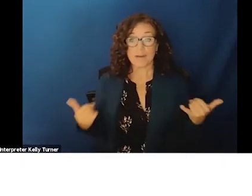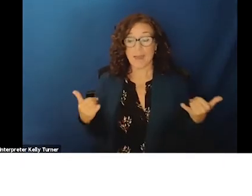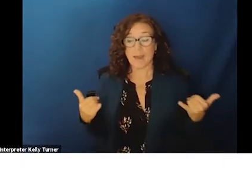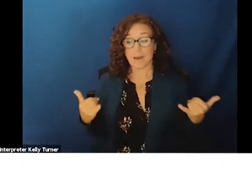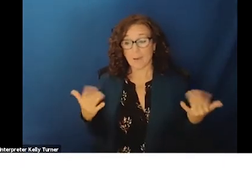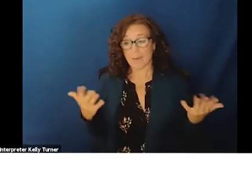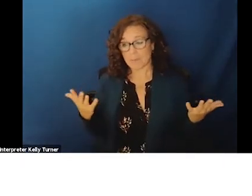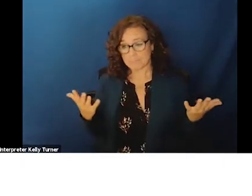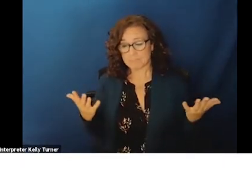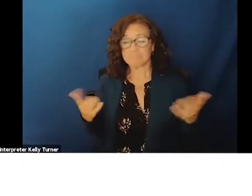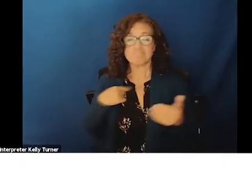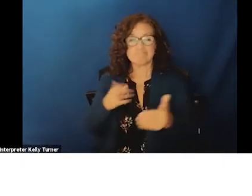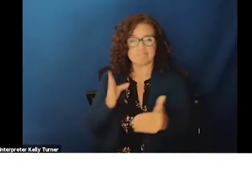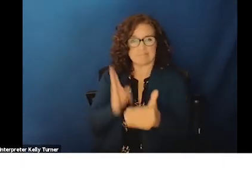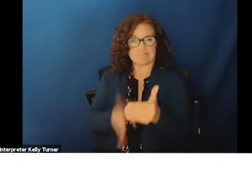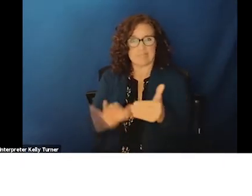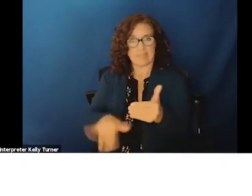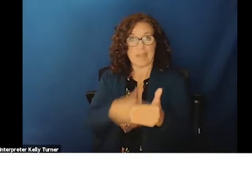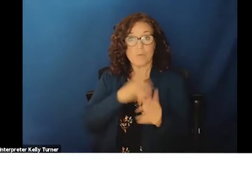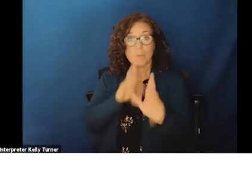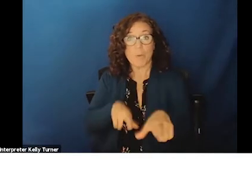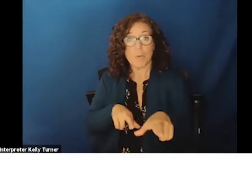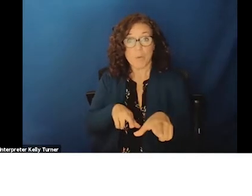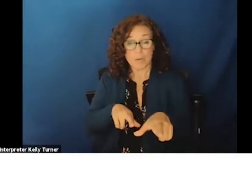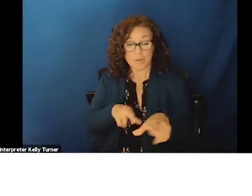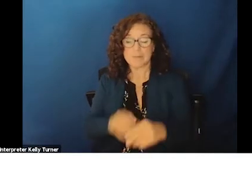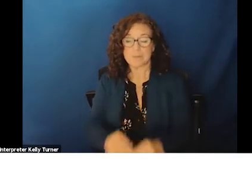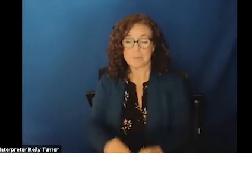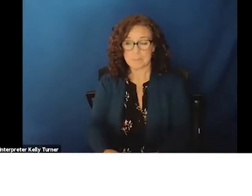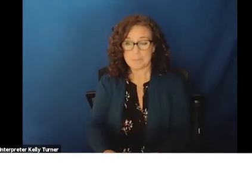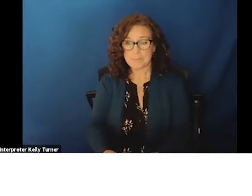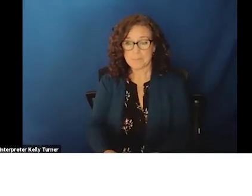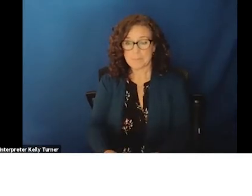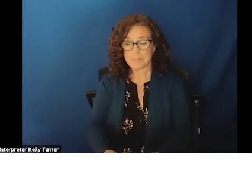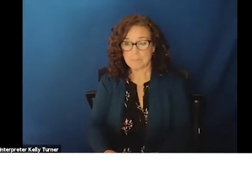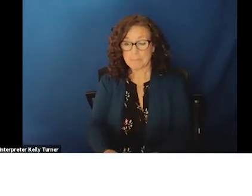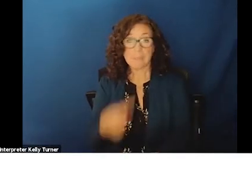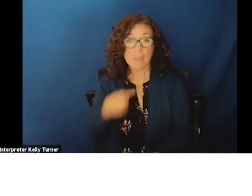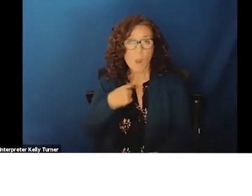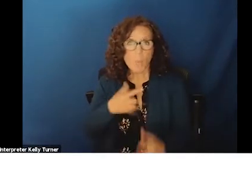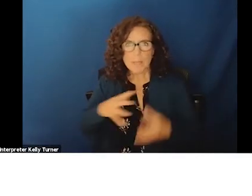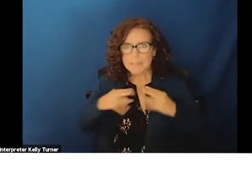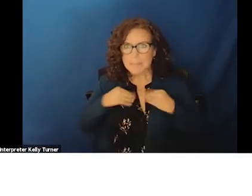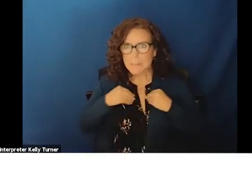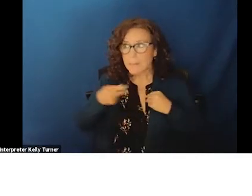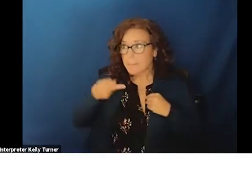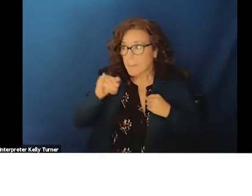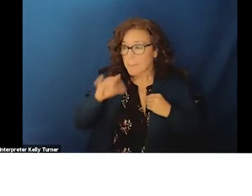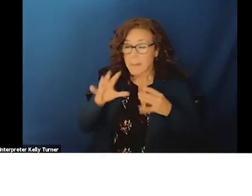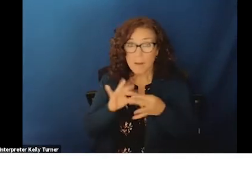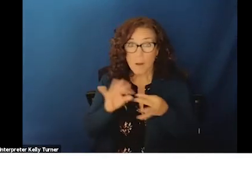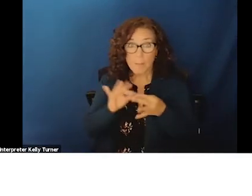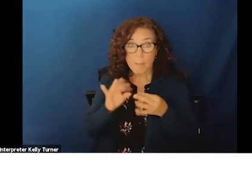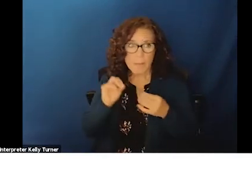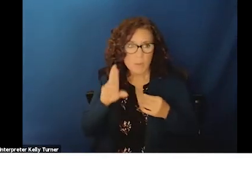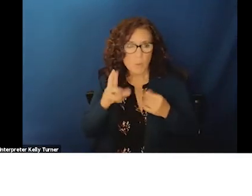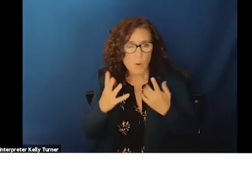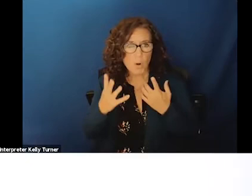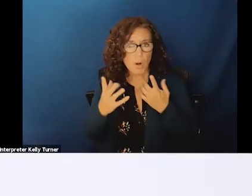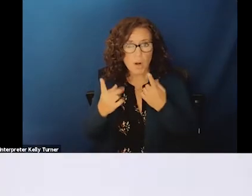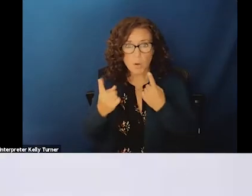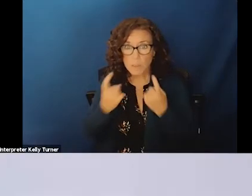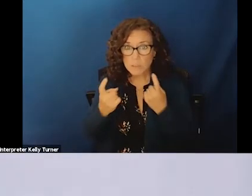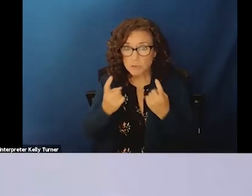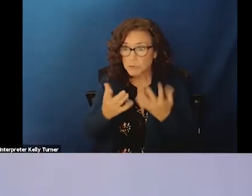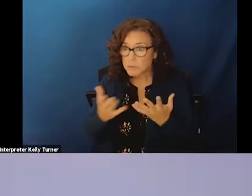we've concluded this report, and are we taking public comment or going to questions? Public